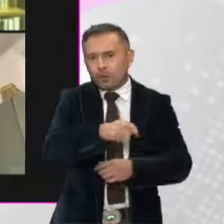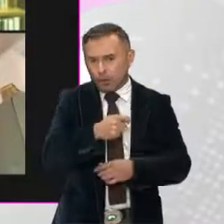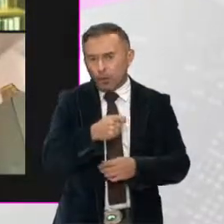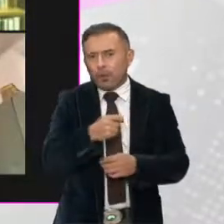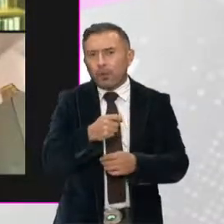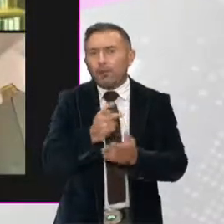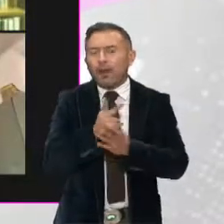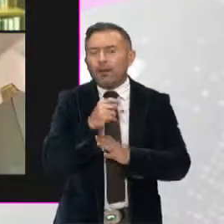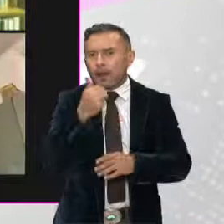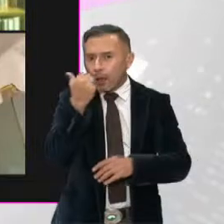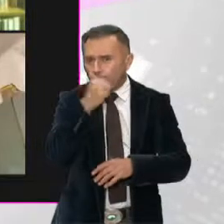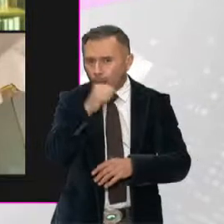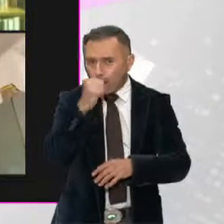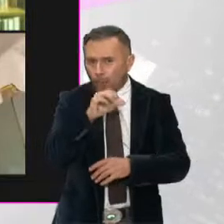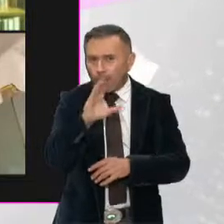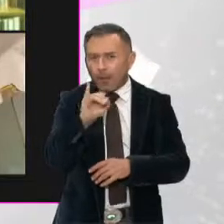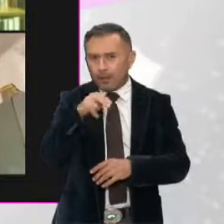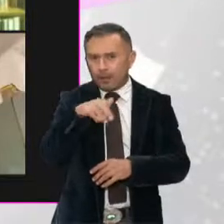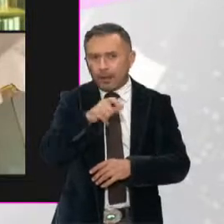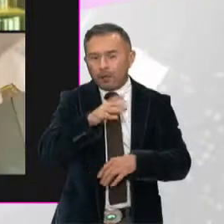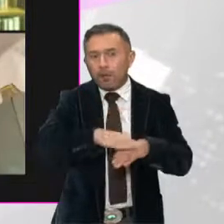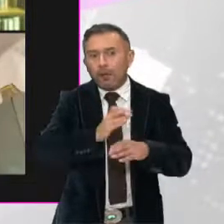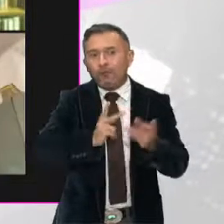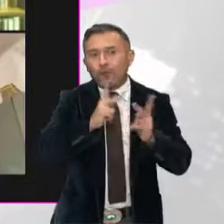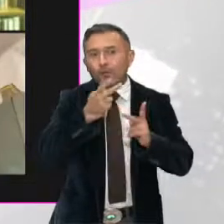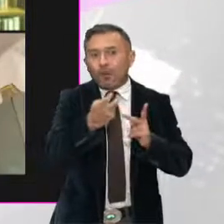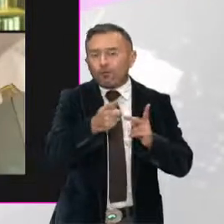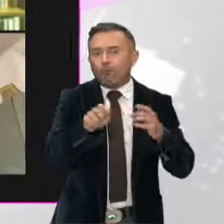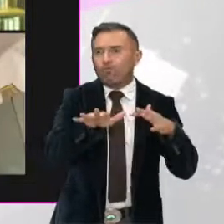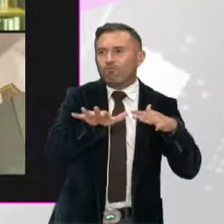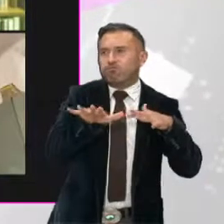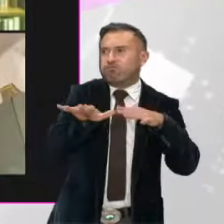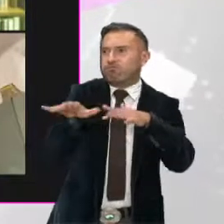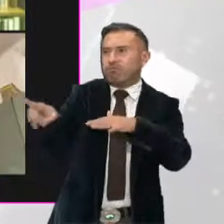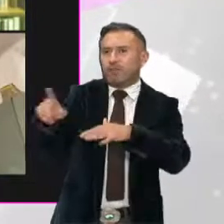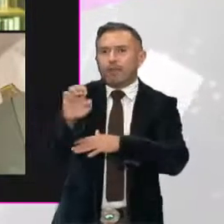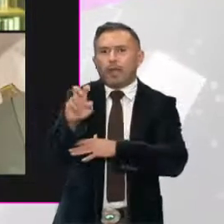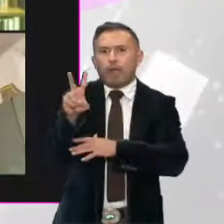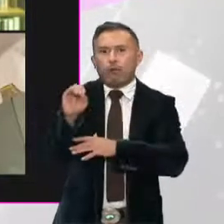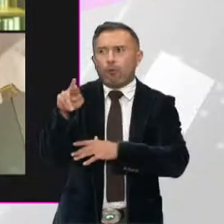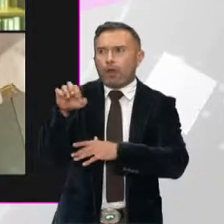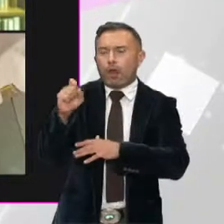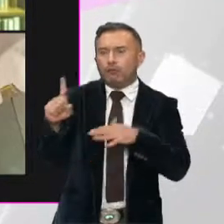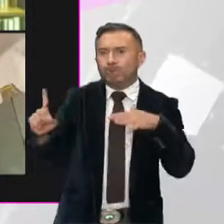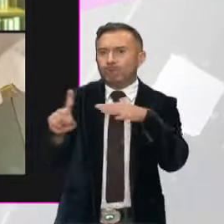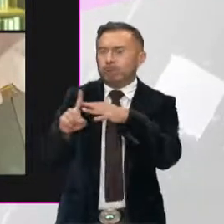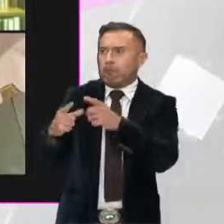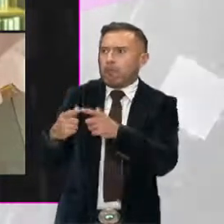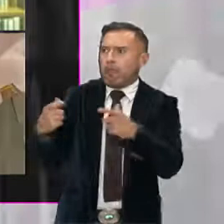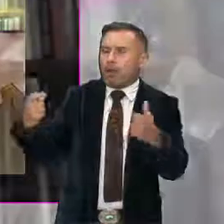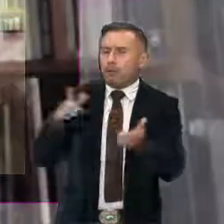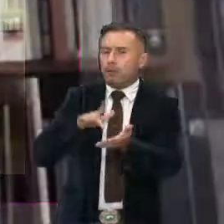disaster of all this situation. And the cartels